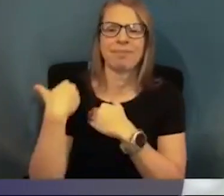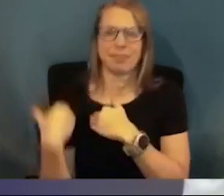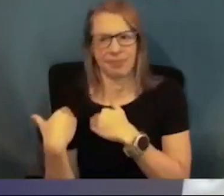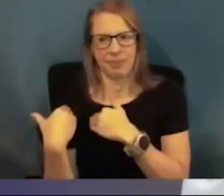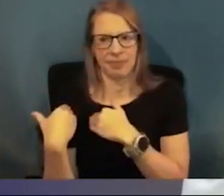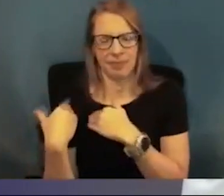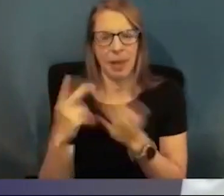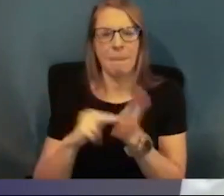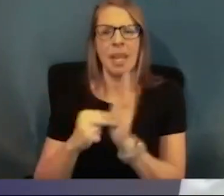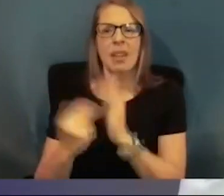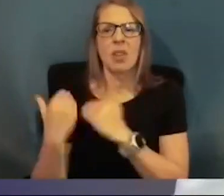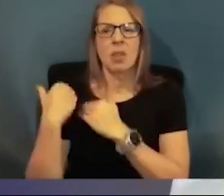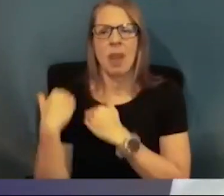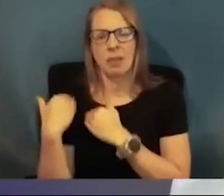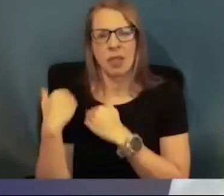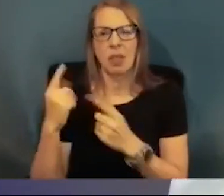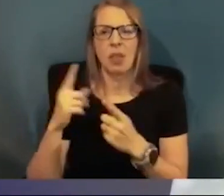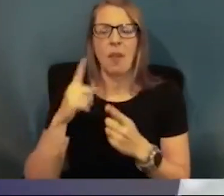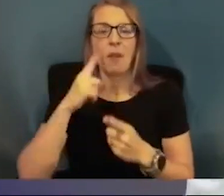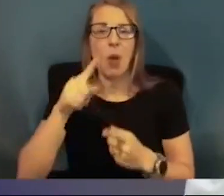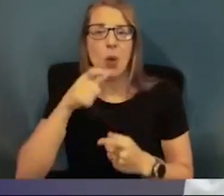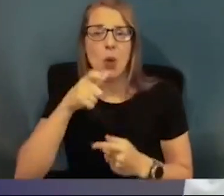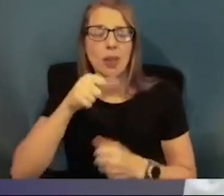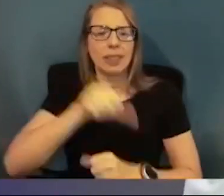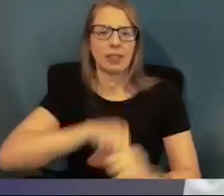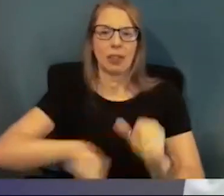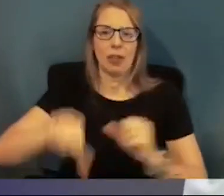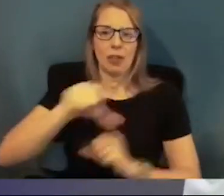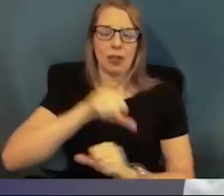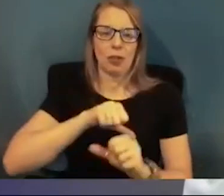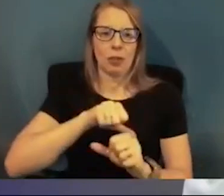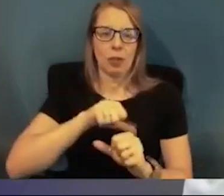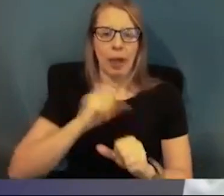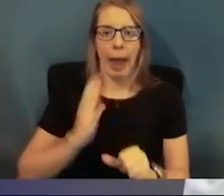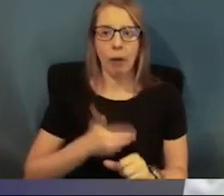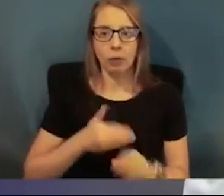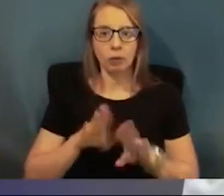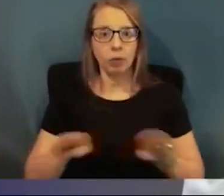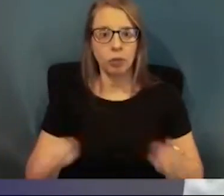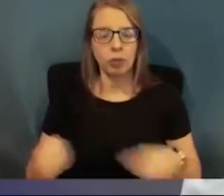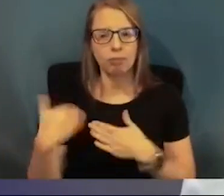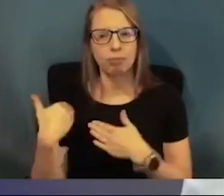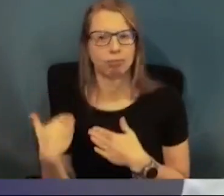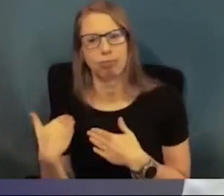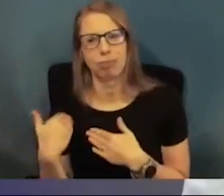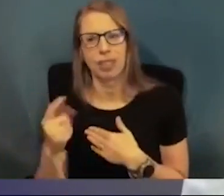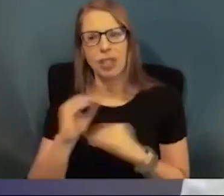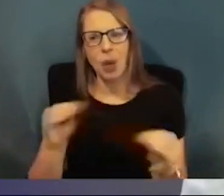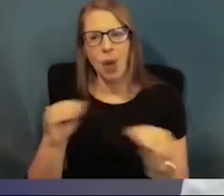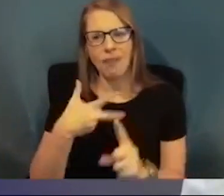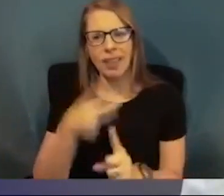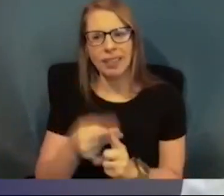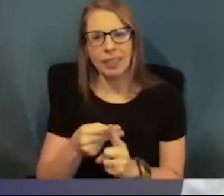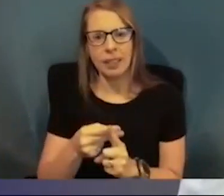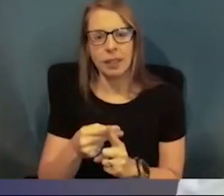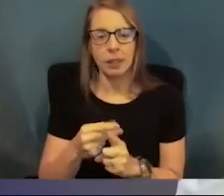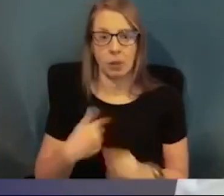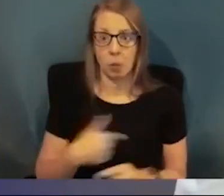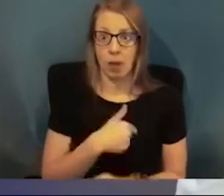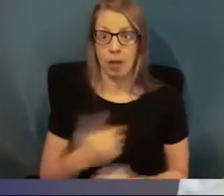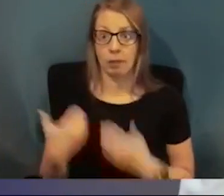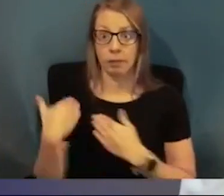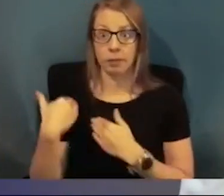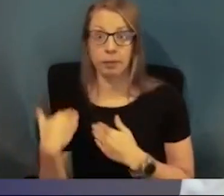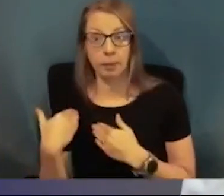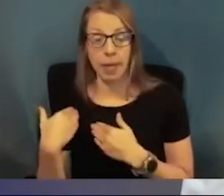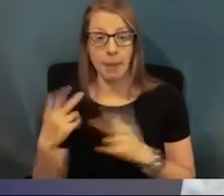obligation to each other. We have an obligation to our children who are unvaccinated. We have an obligation to people among us who